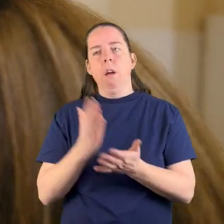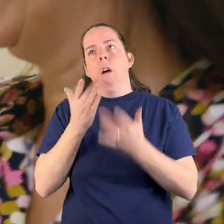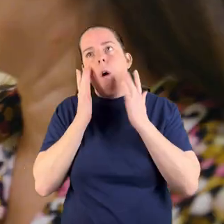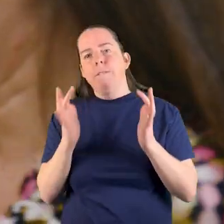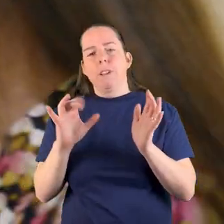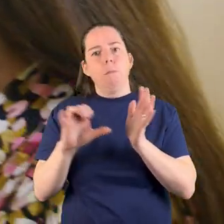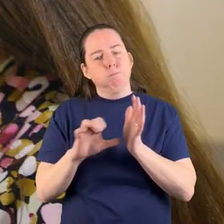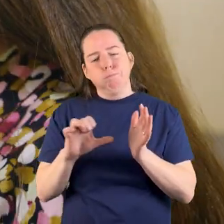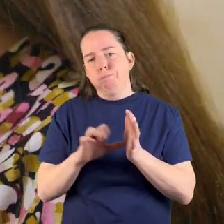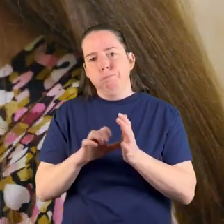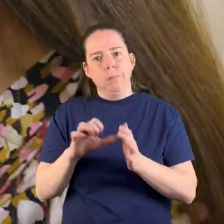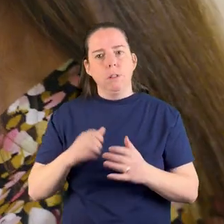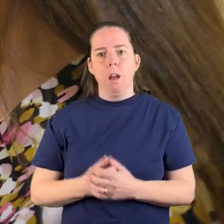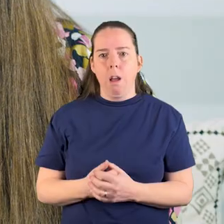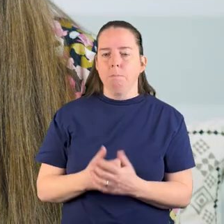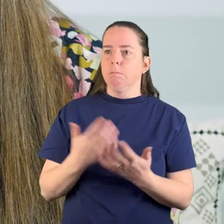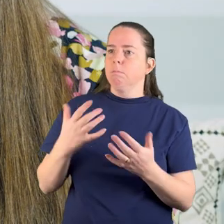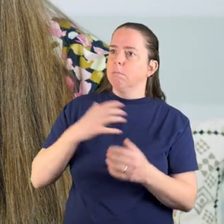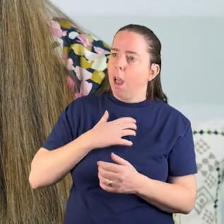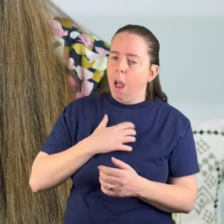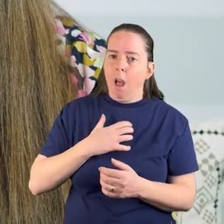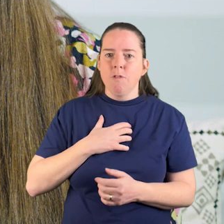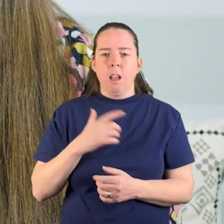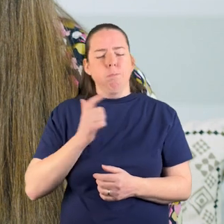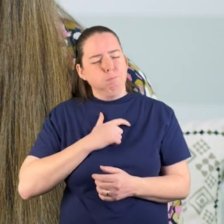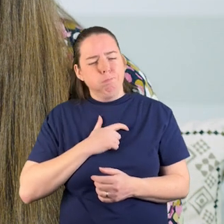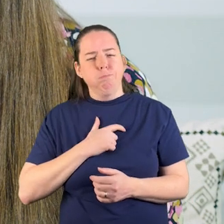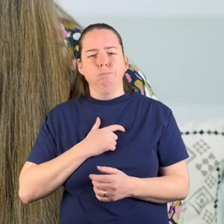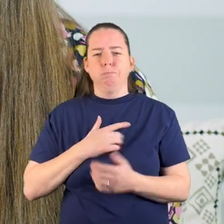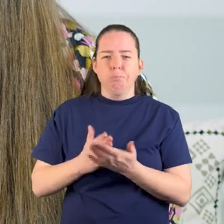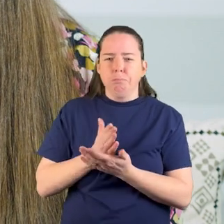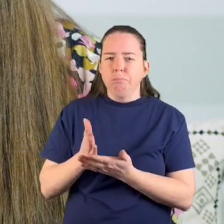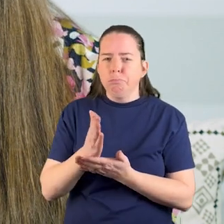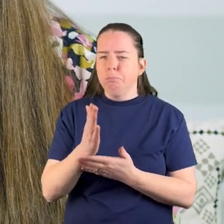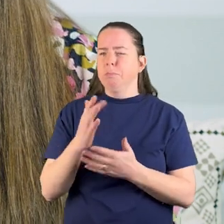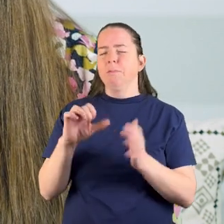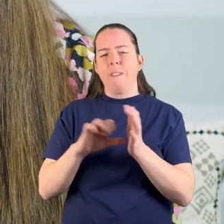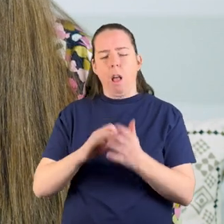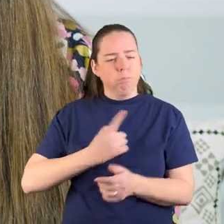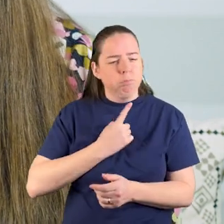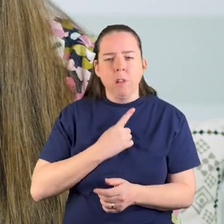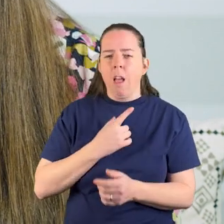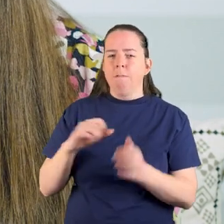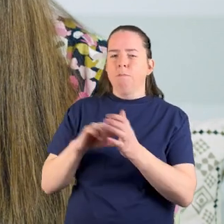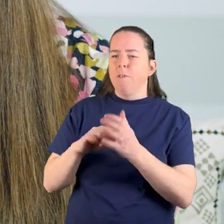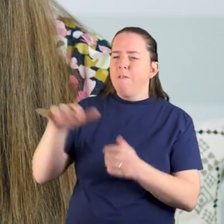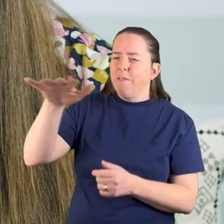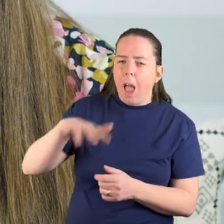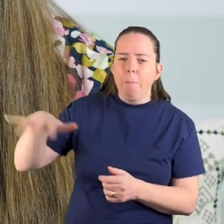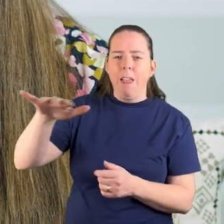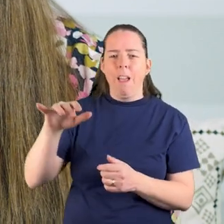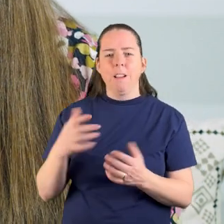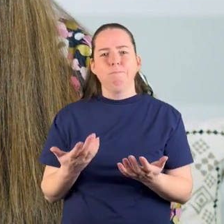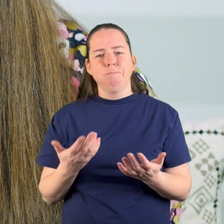very difficult time in many ways. It's quite scary. It's an anxious time. It's difficult for yourself, but it's also difficult for your